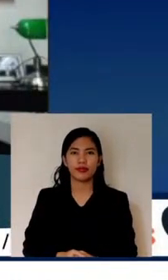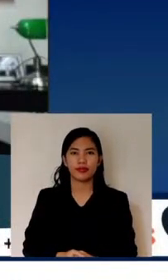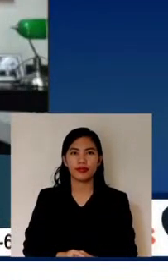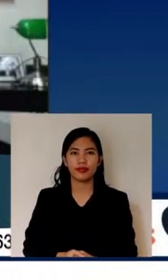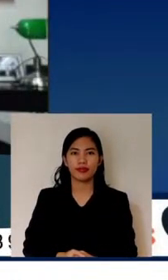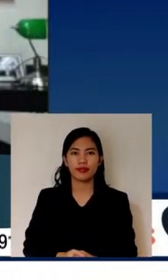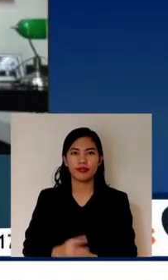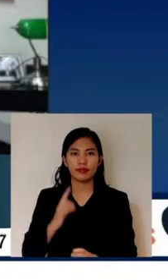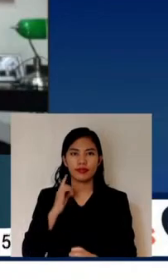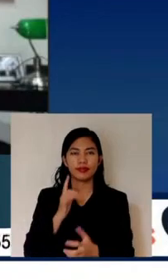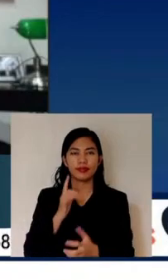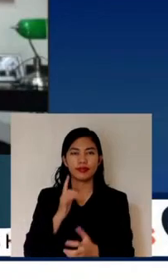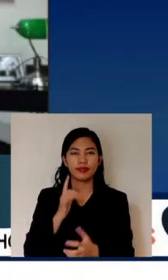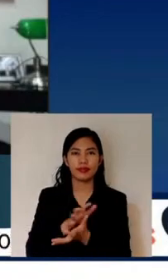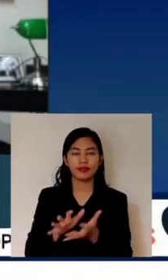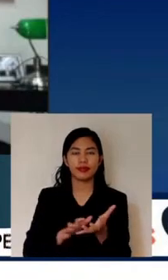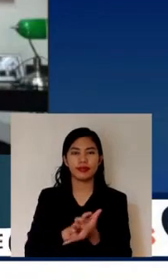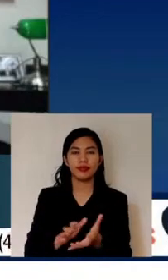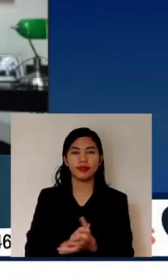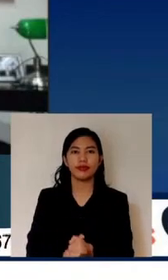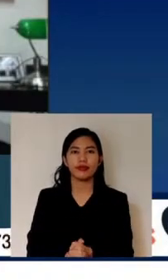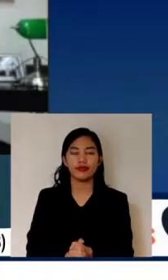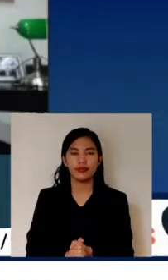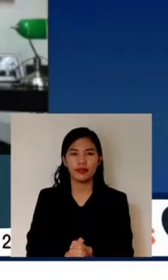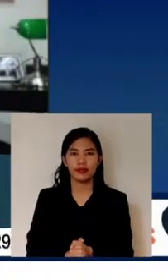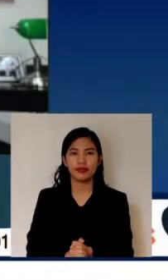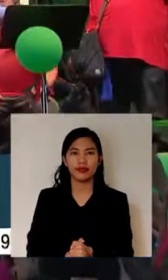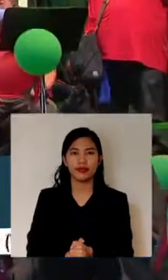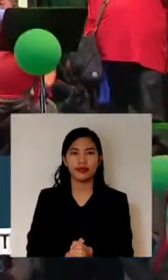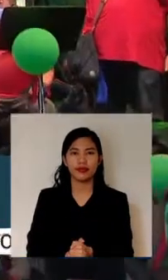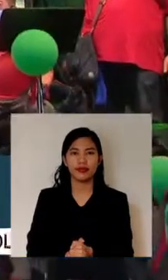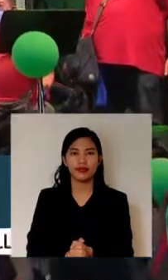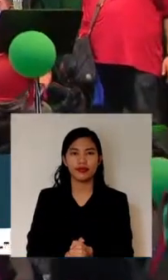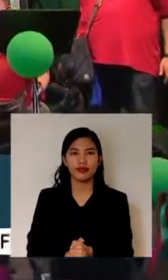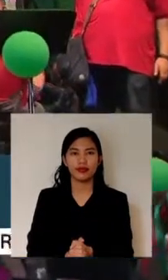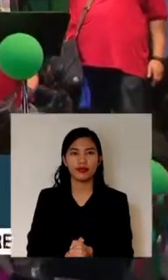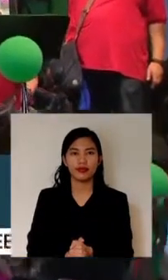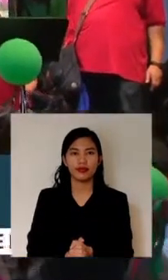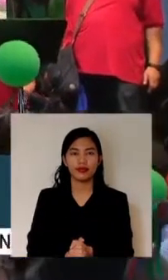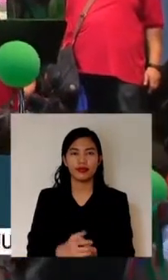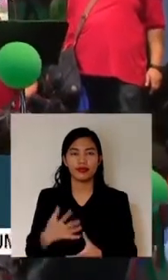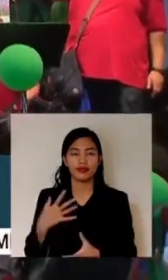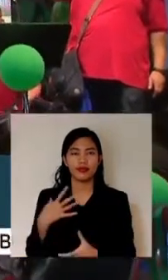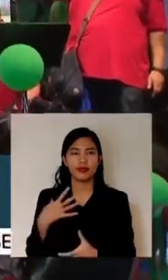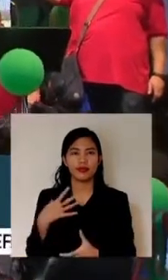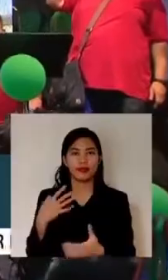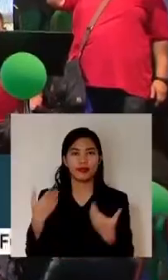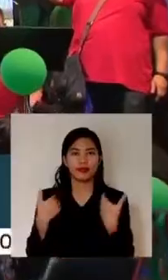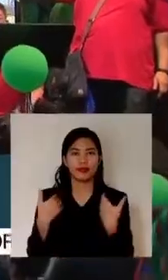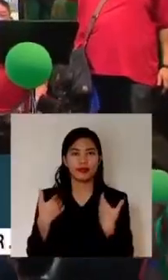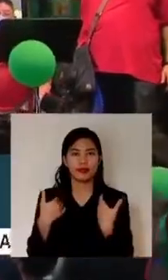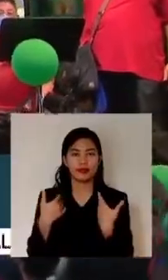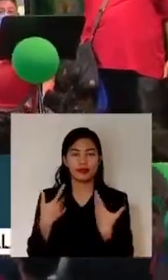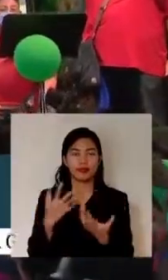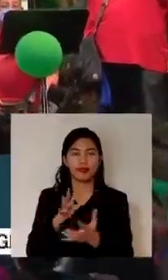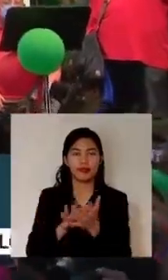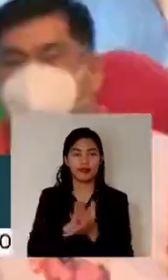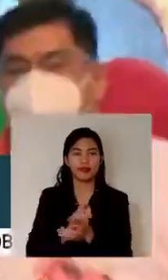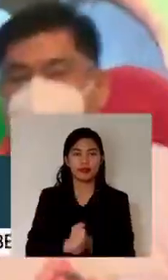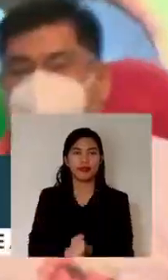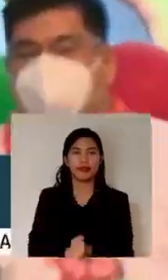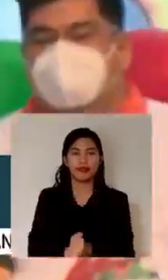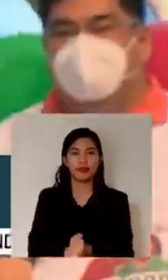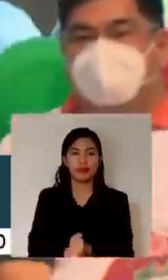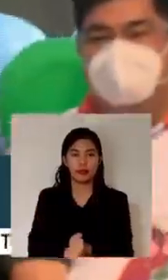three consolidated petitions seeking to disqualify presidential contender Ferdinand Bongbong Marcos Jr. But